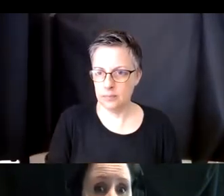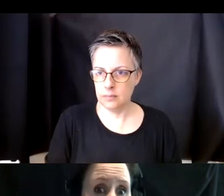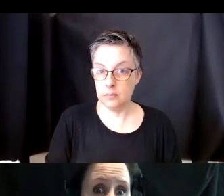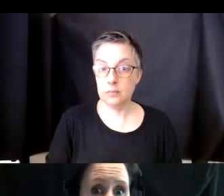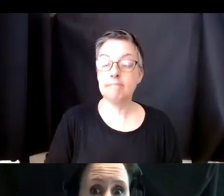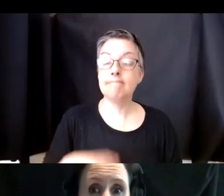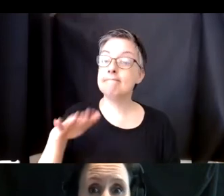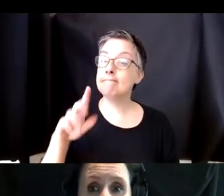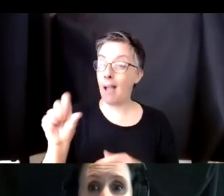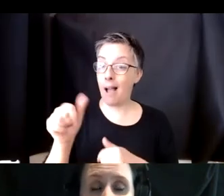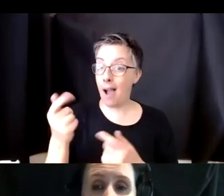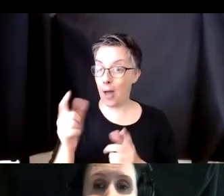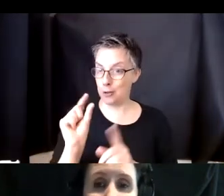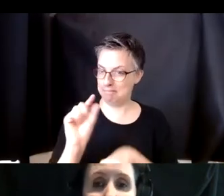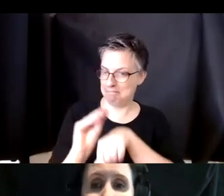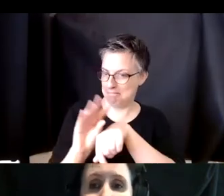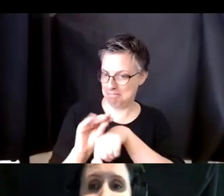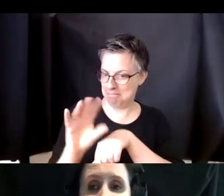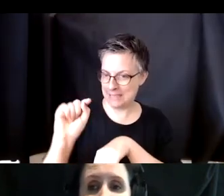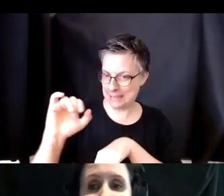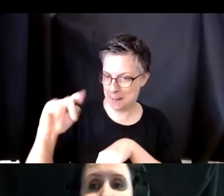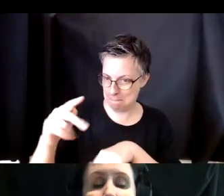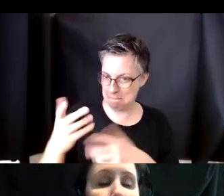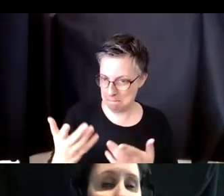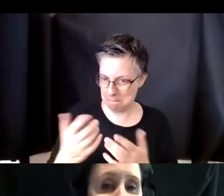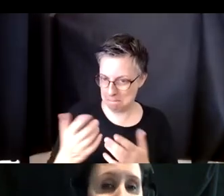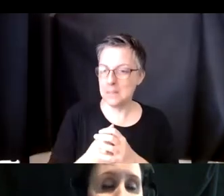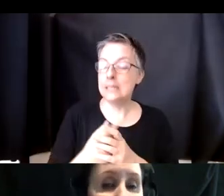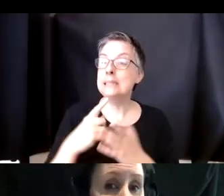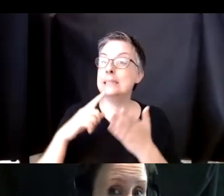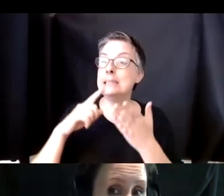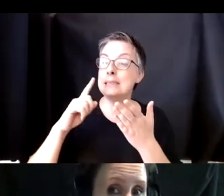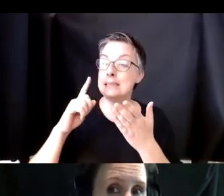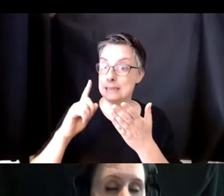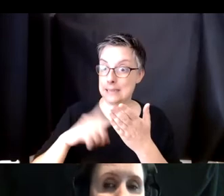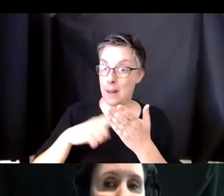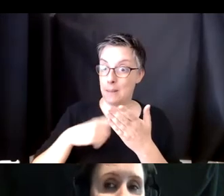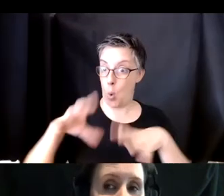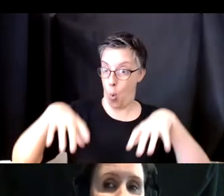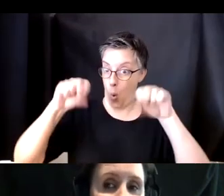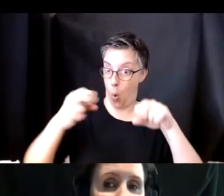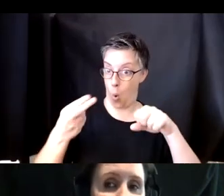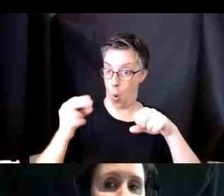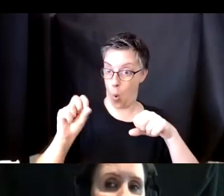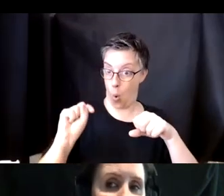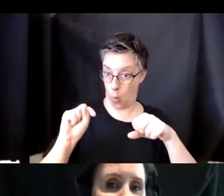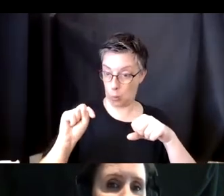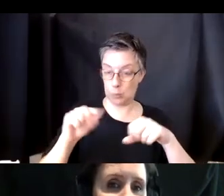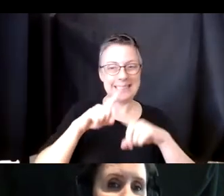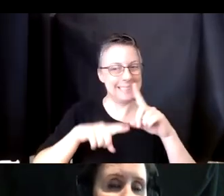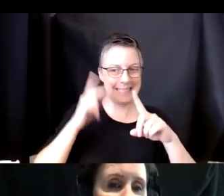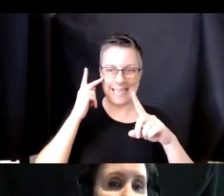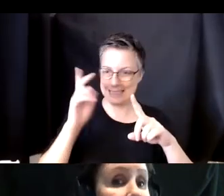Here's another little tip to know, is that sometimes the host will not see the closed